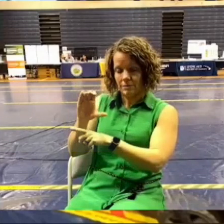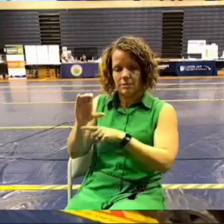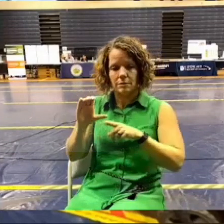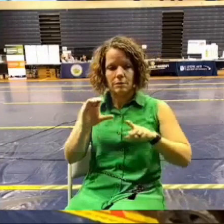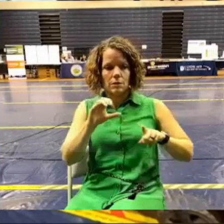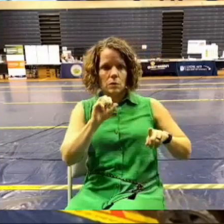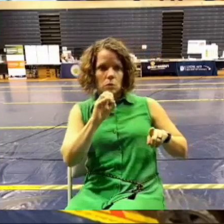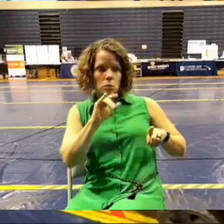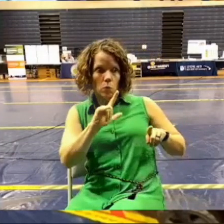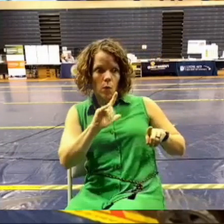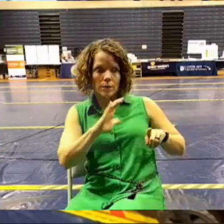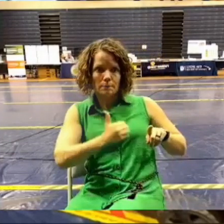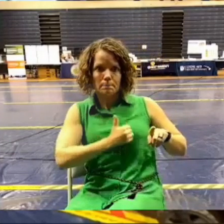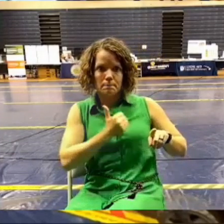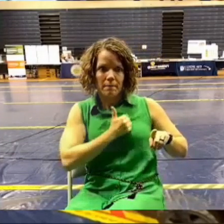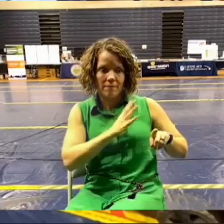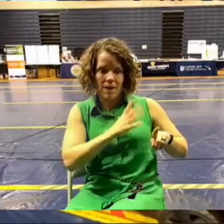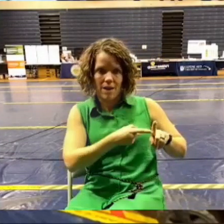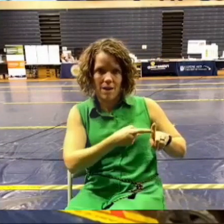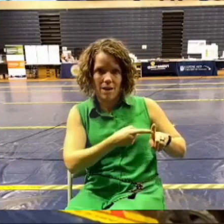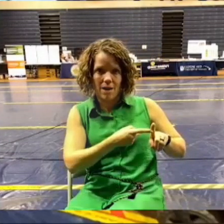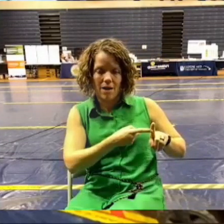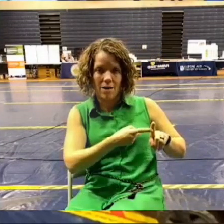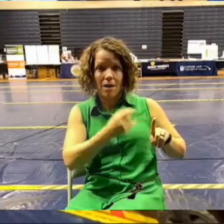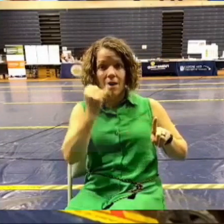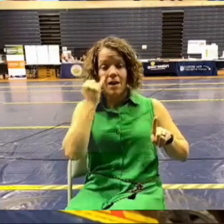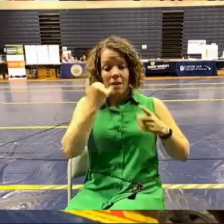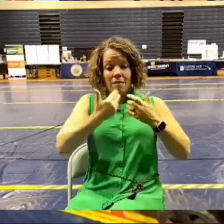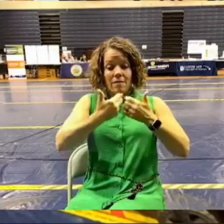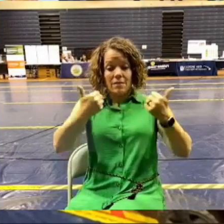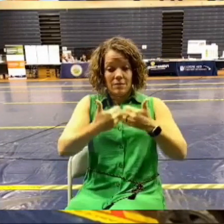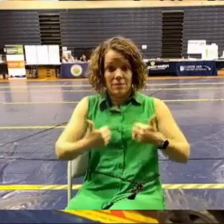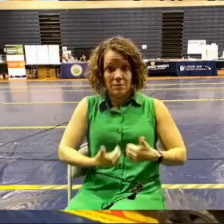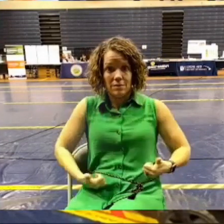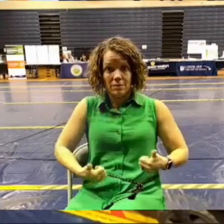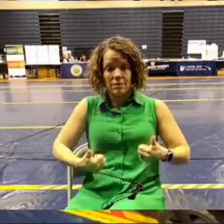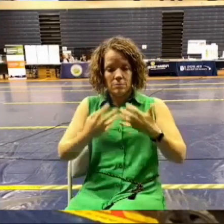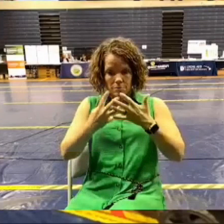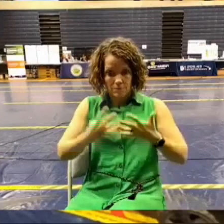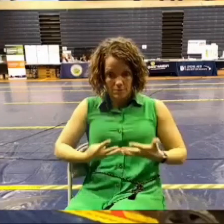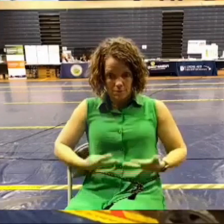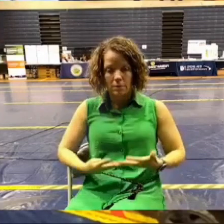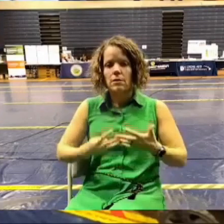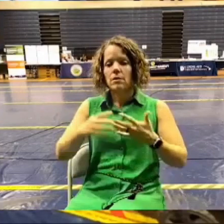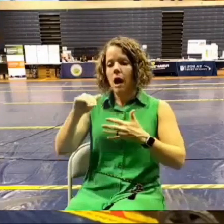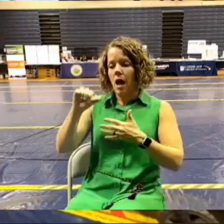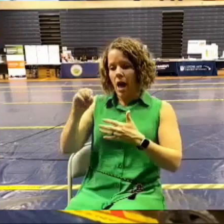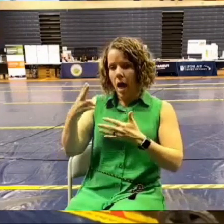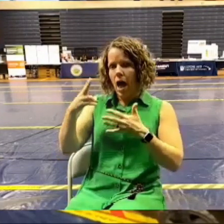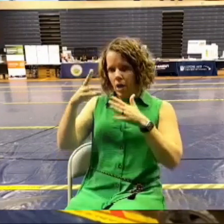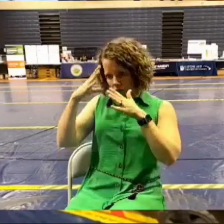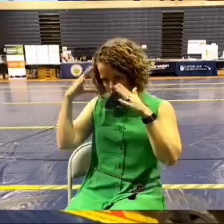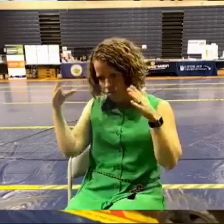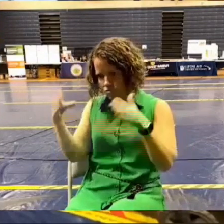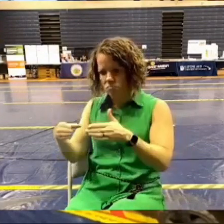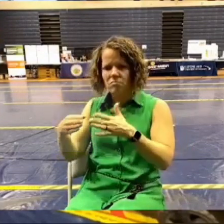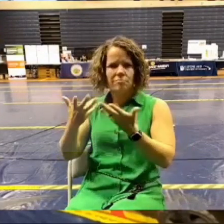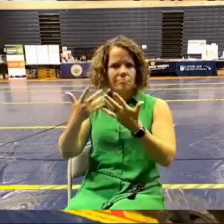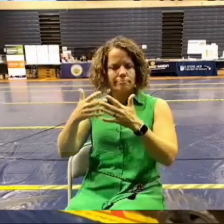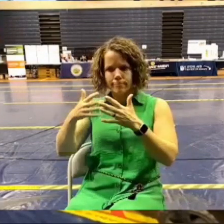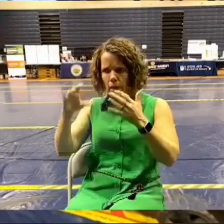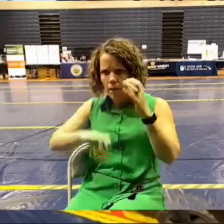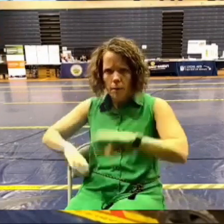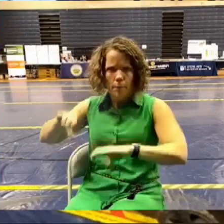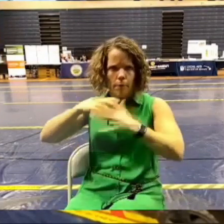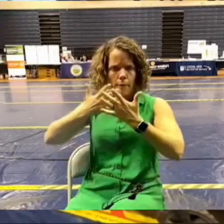we deal with the ash separately, what most of the toxins are, it's important in triage to deal with that first and with more technology than